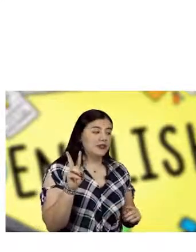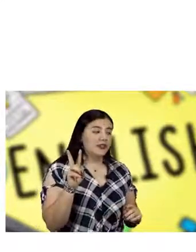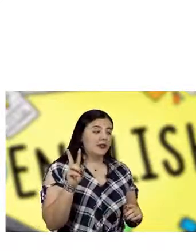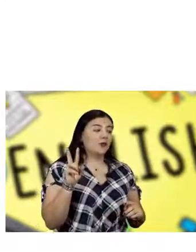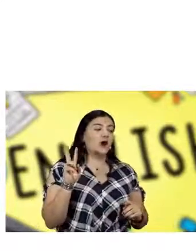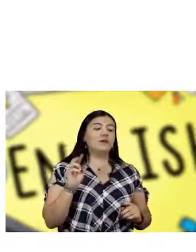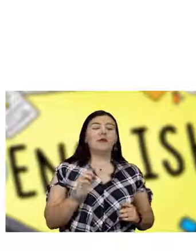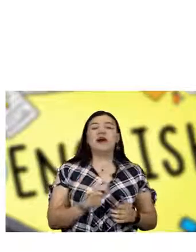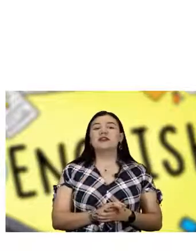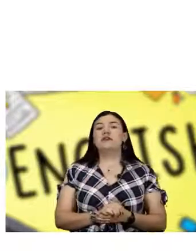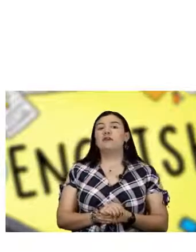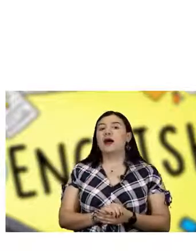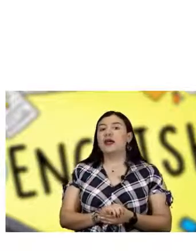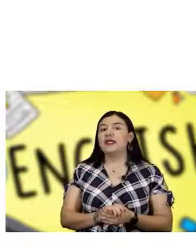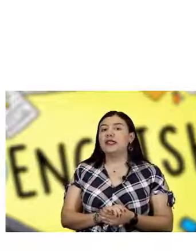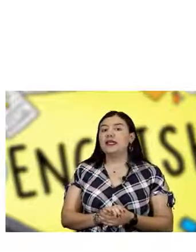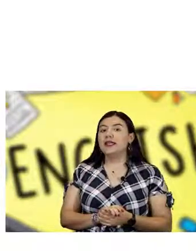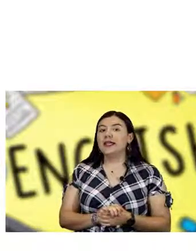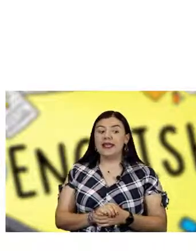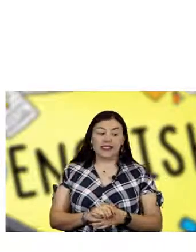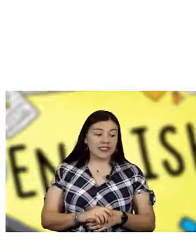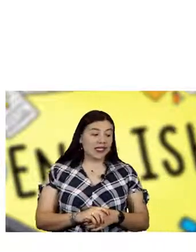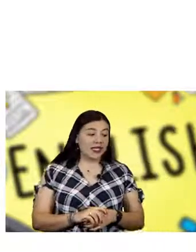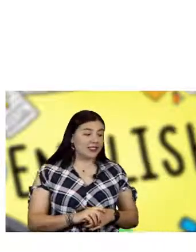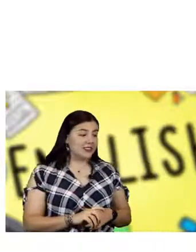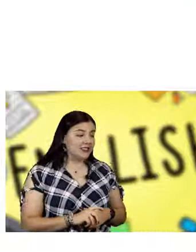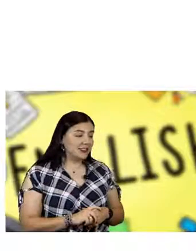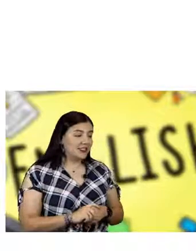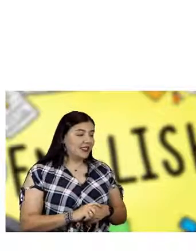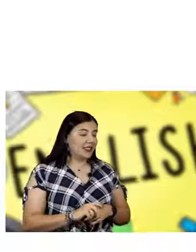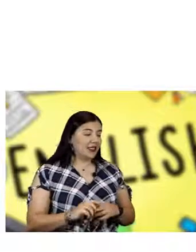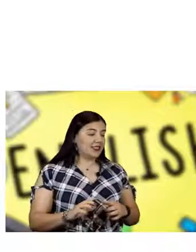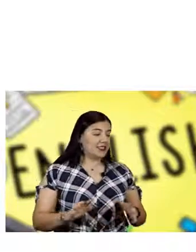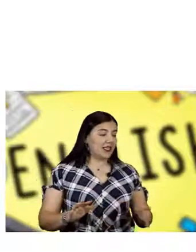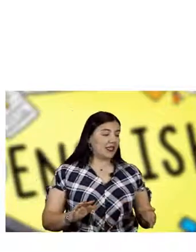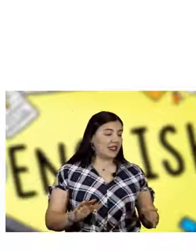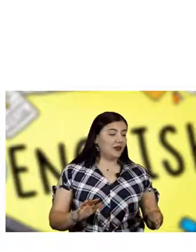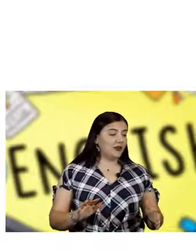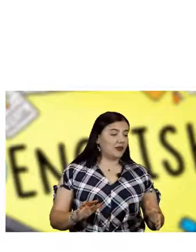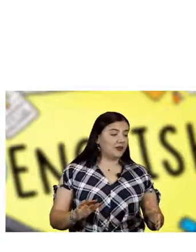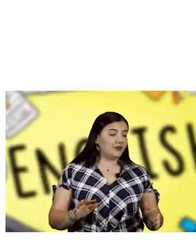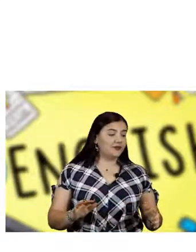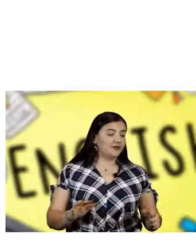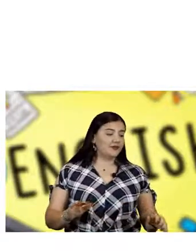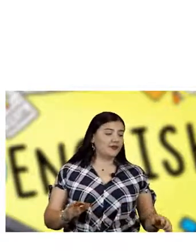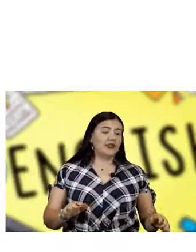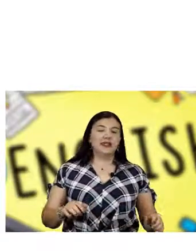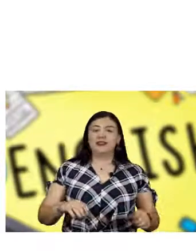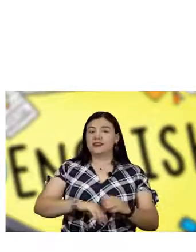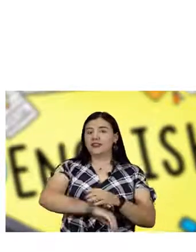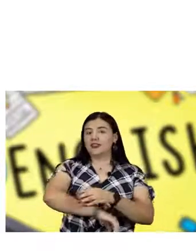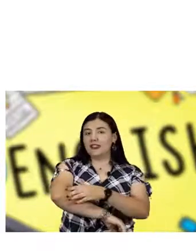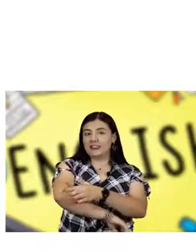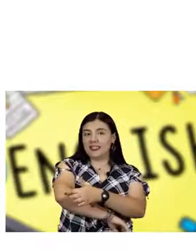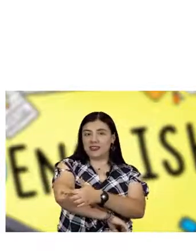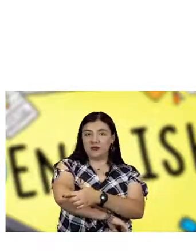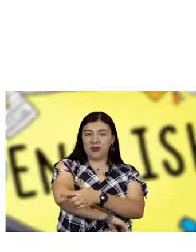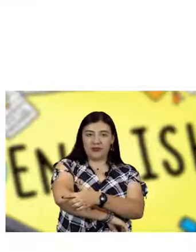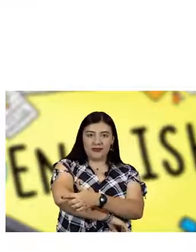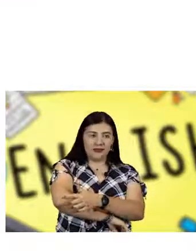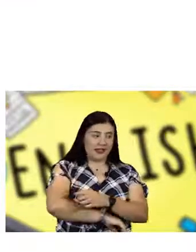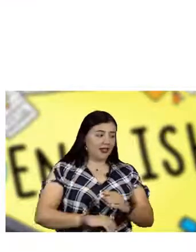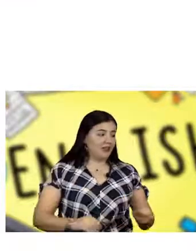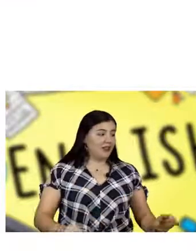2, what part of the body is it? Let's take a look. So, it's